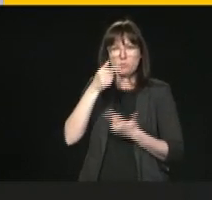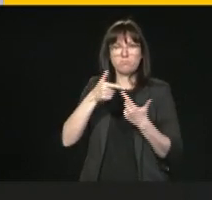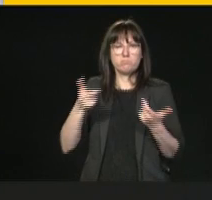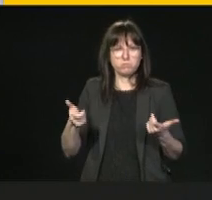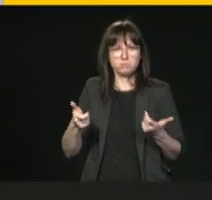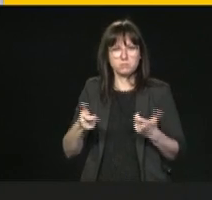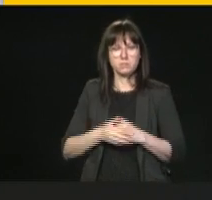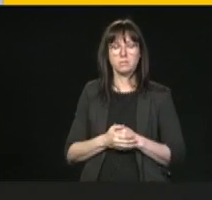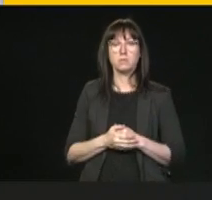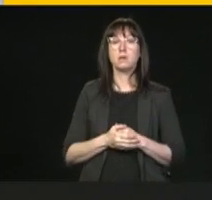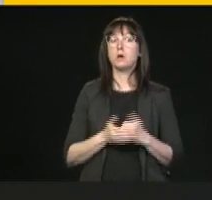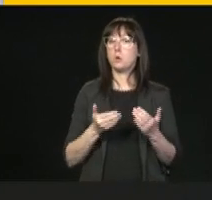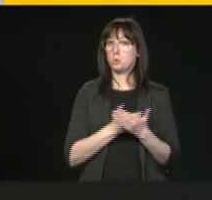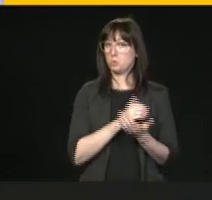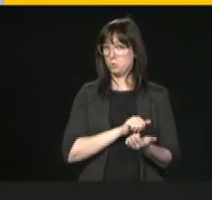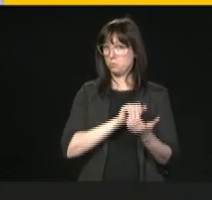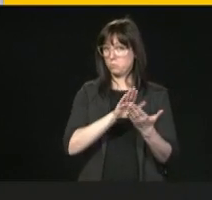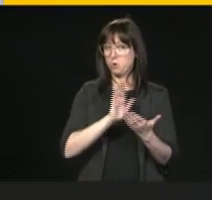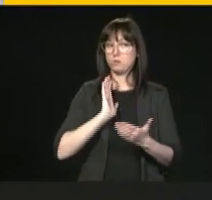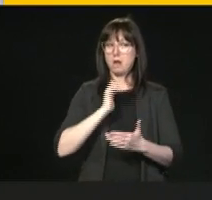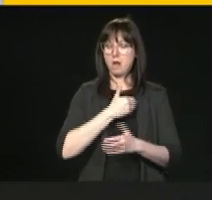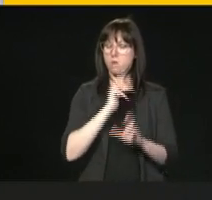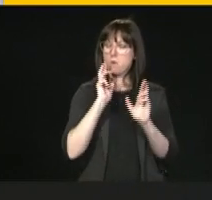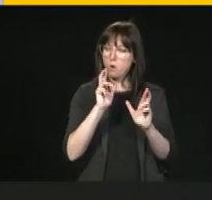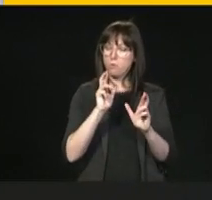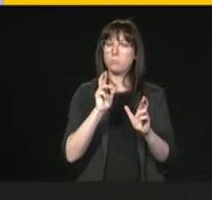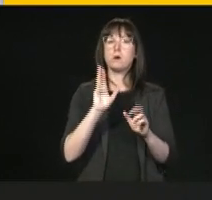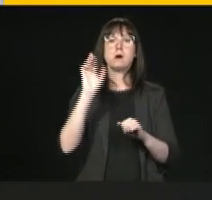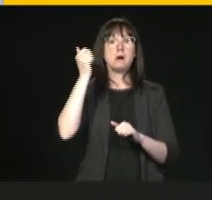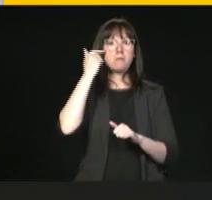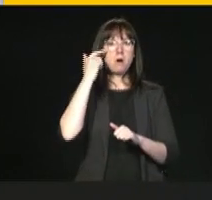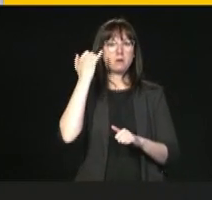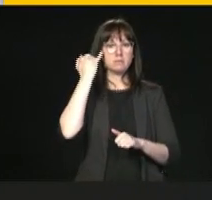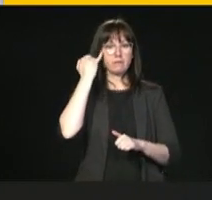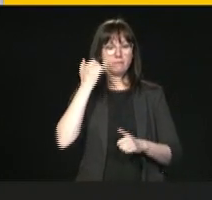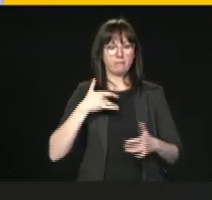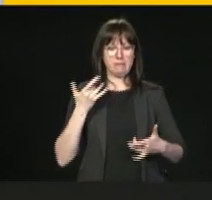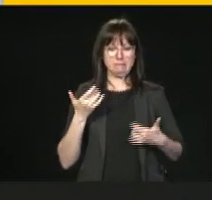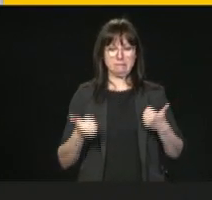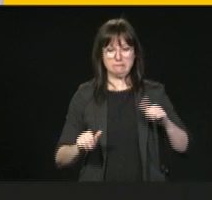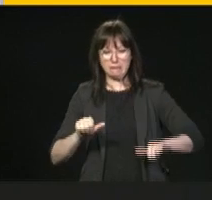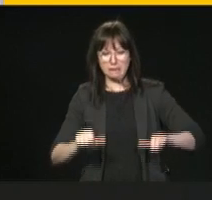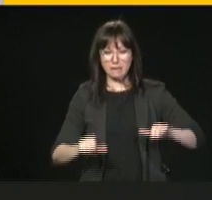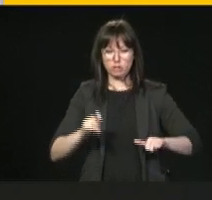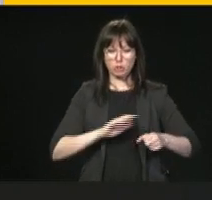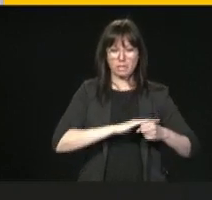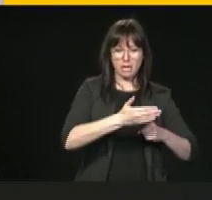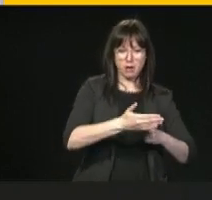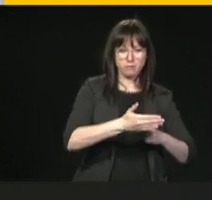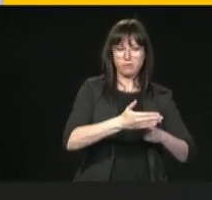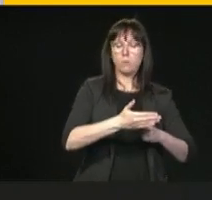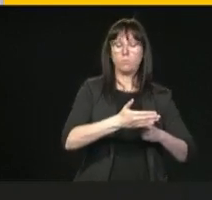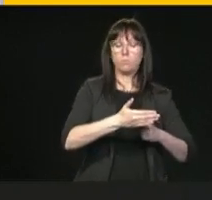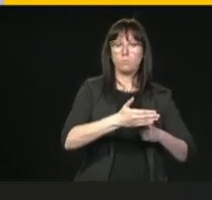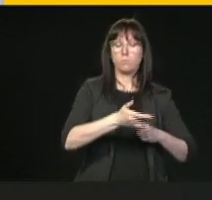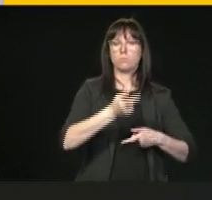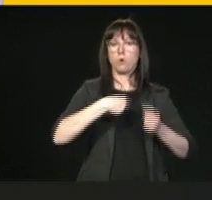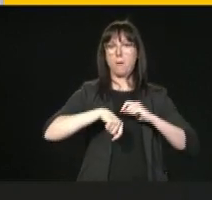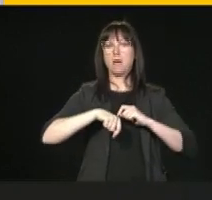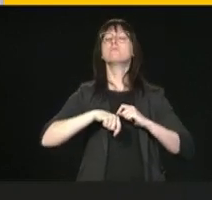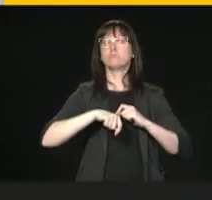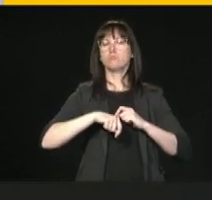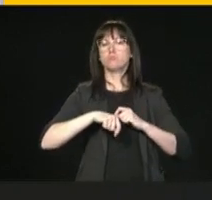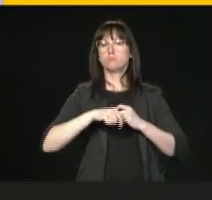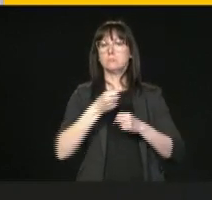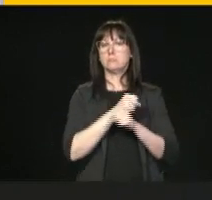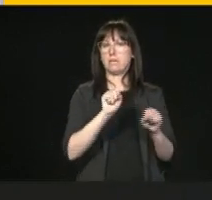measures, our hope is that employers who are being pushed towards laying off people because of COVID-19 will think again. And